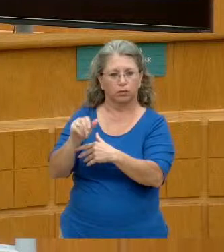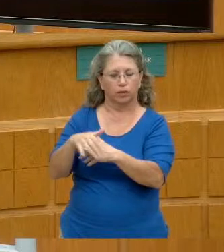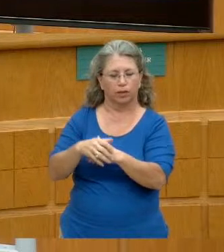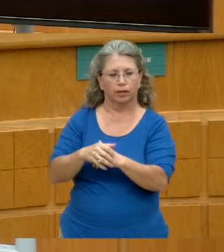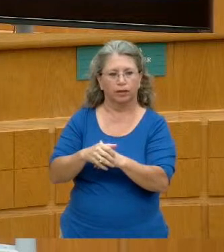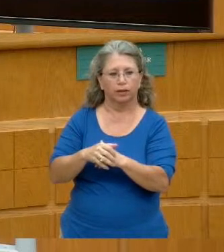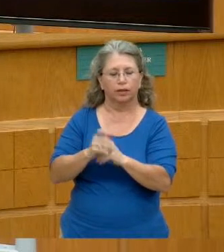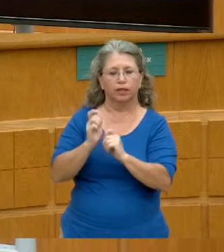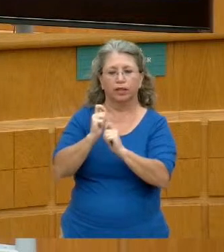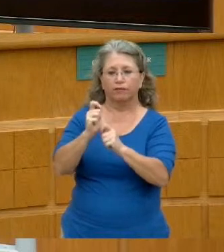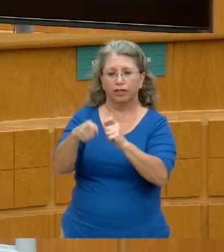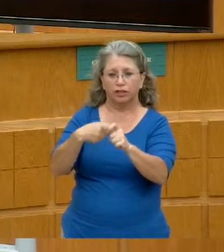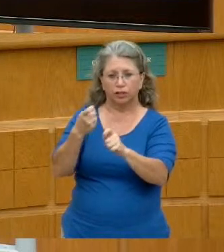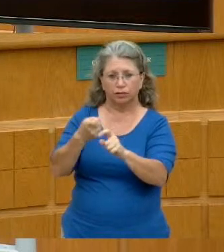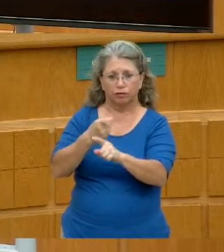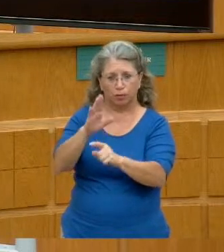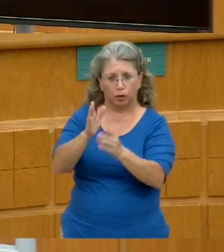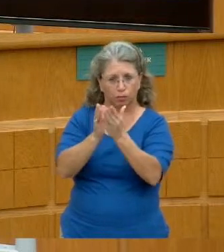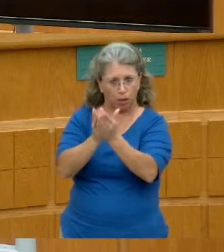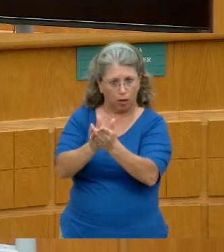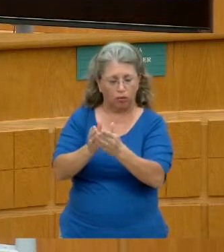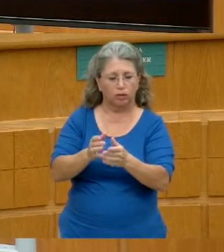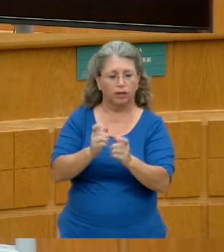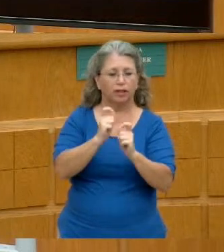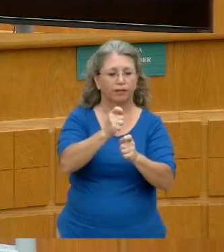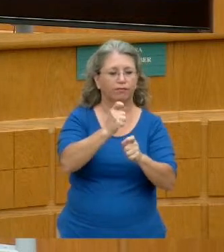boat and fishing from the beach is allowed as well.